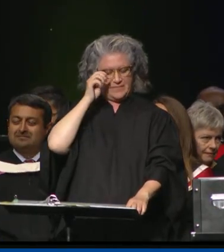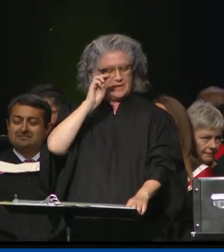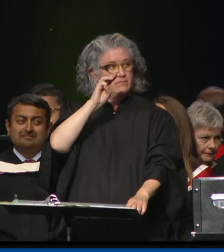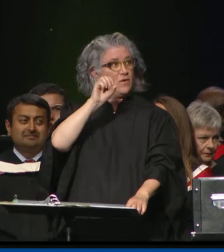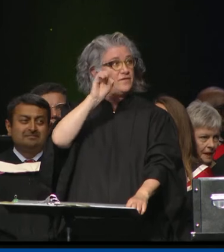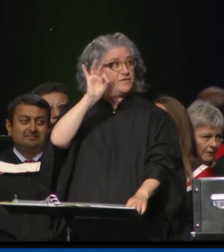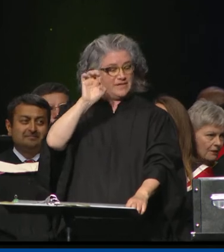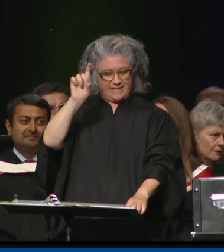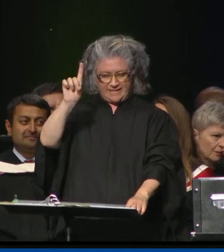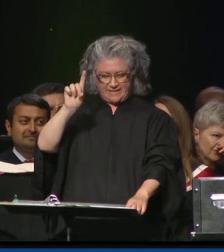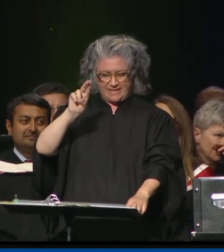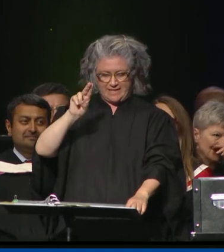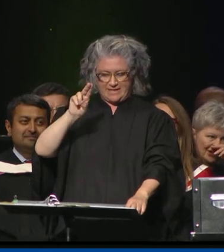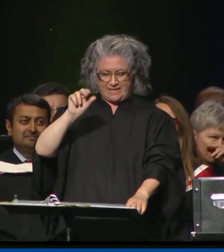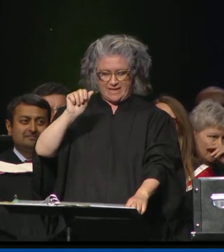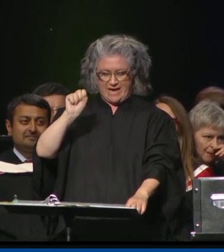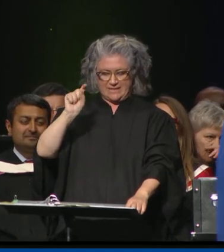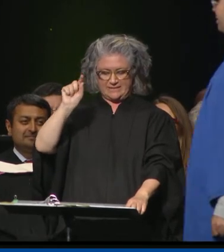Mofid Nasta.